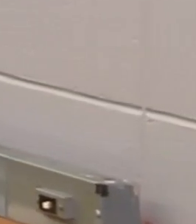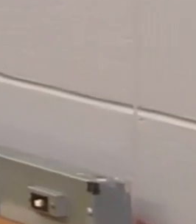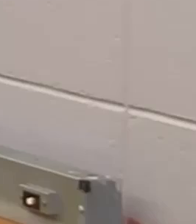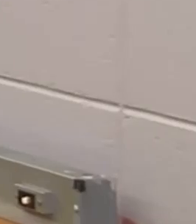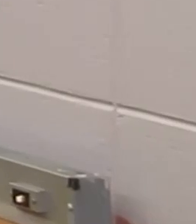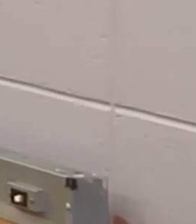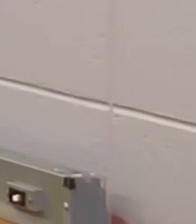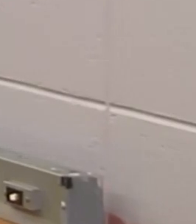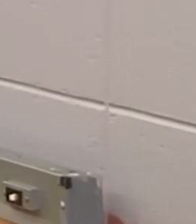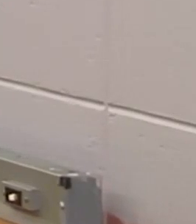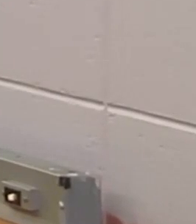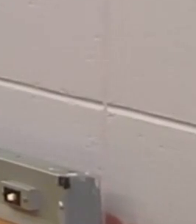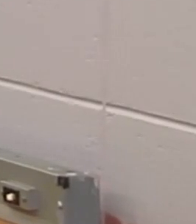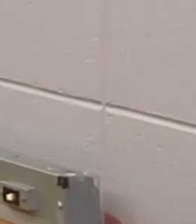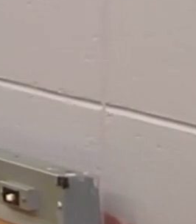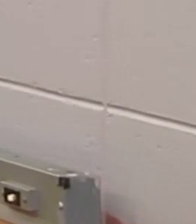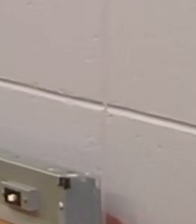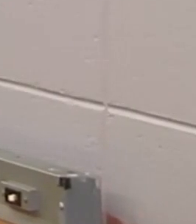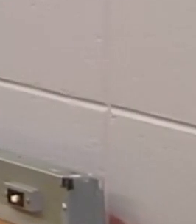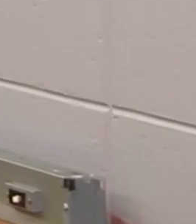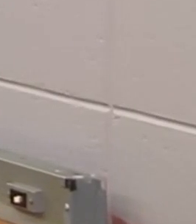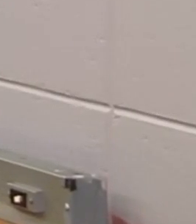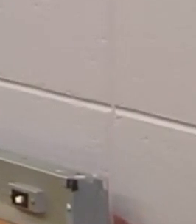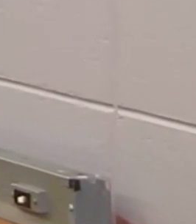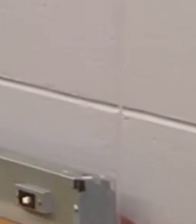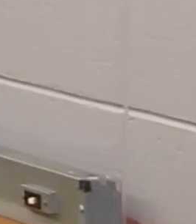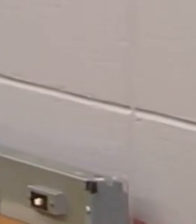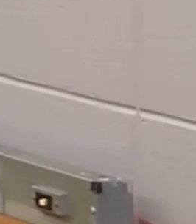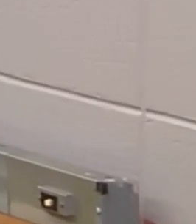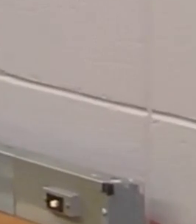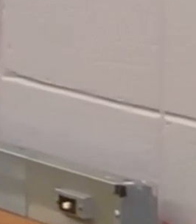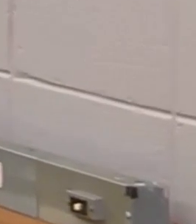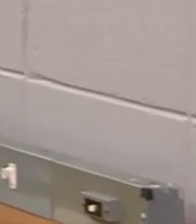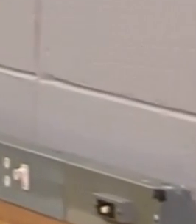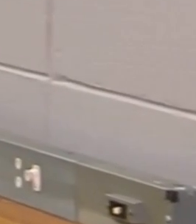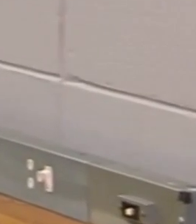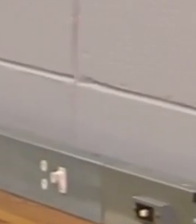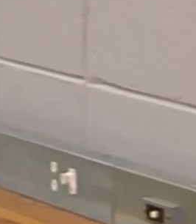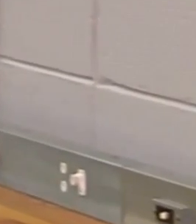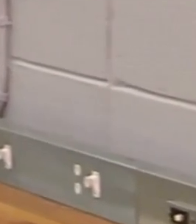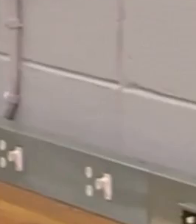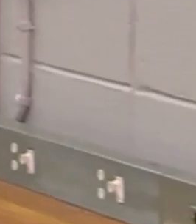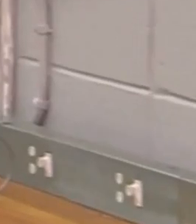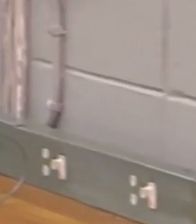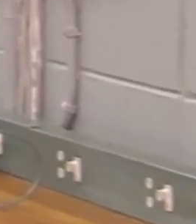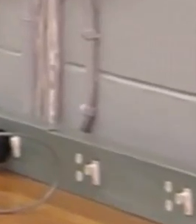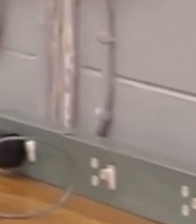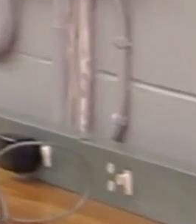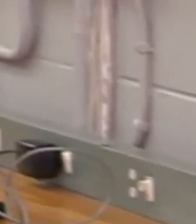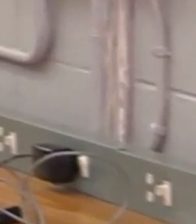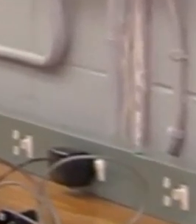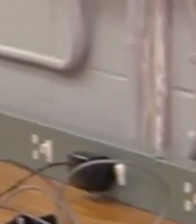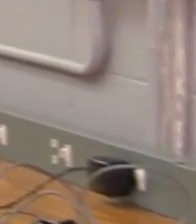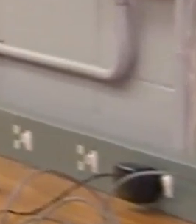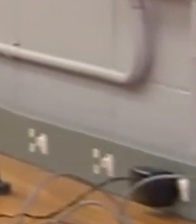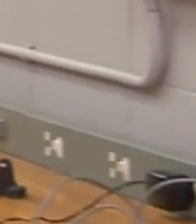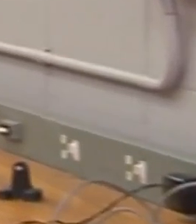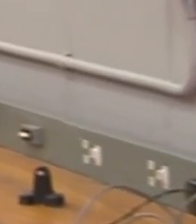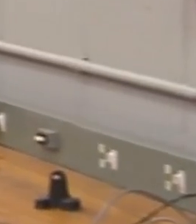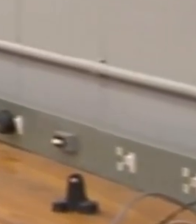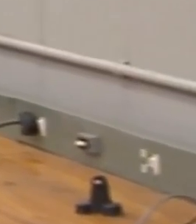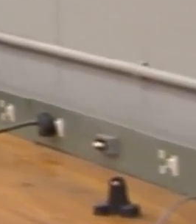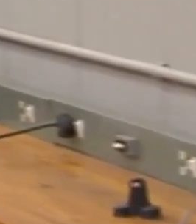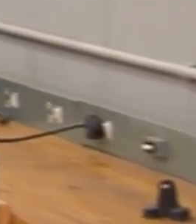I've been reading some of your messages, and they really are speaking to exactly what we are trying to understand and discuss here this